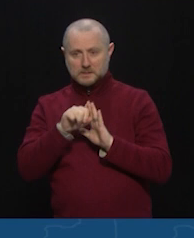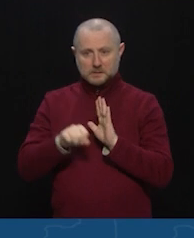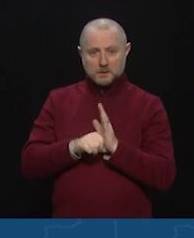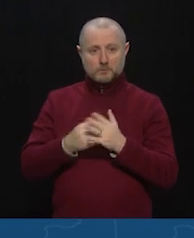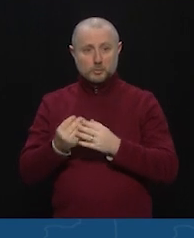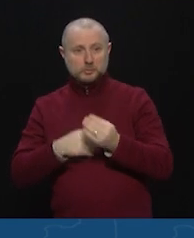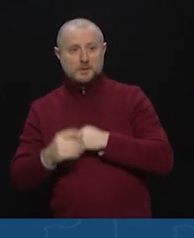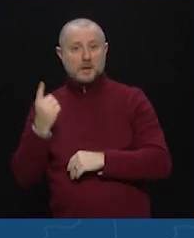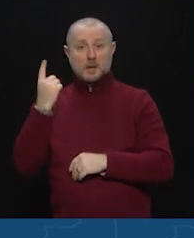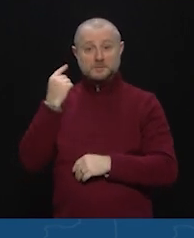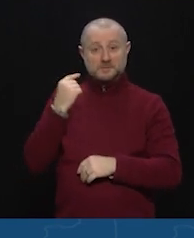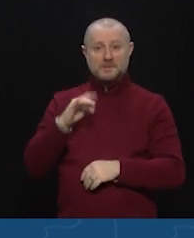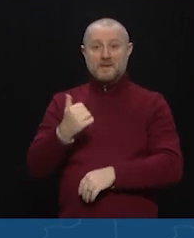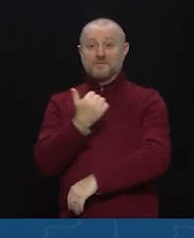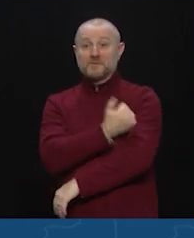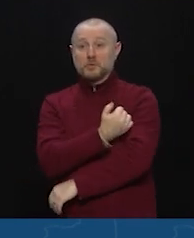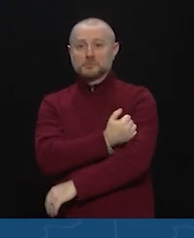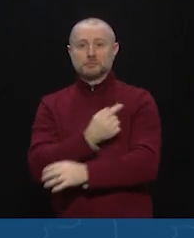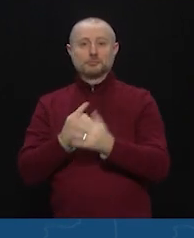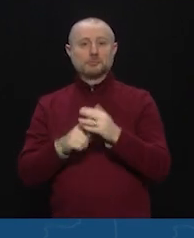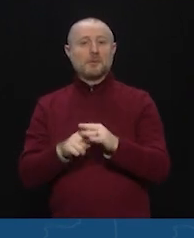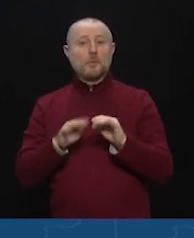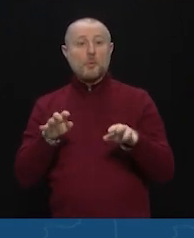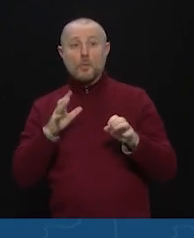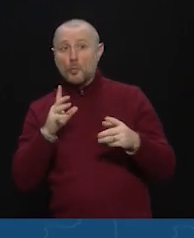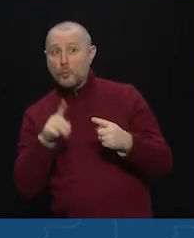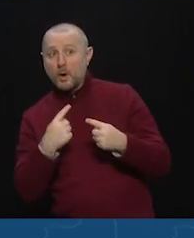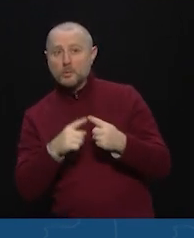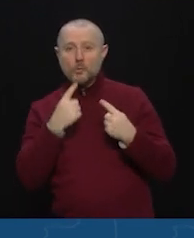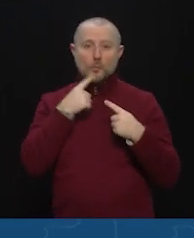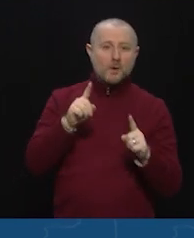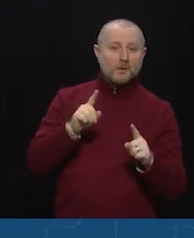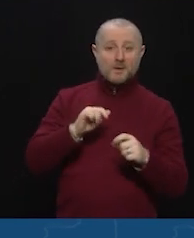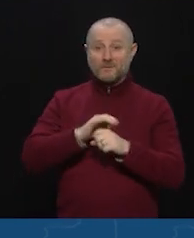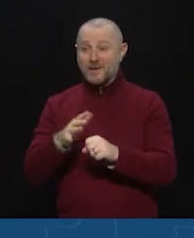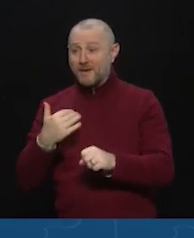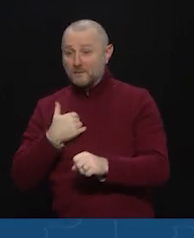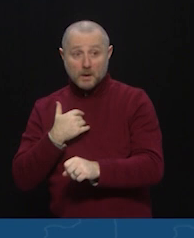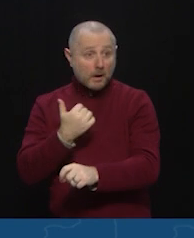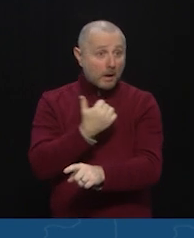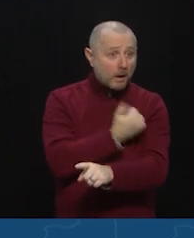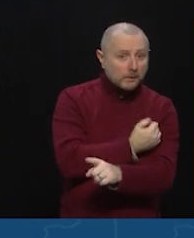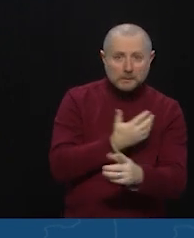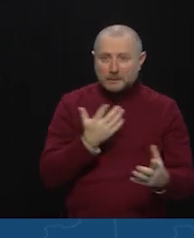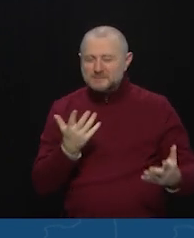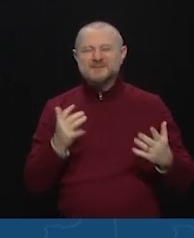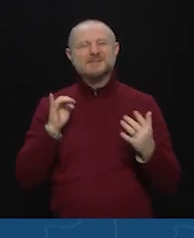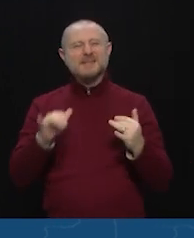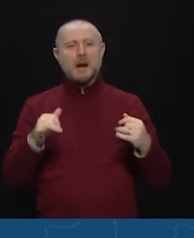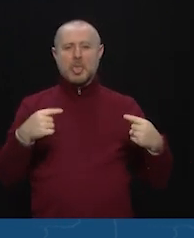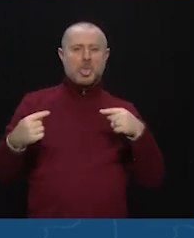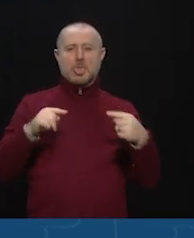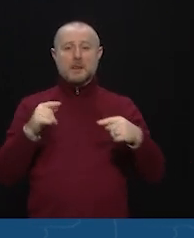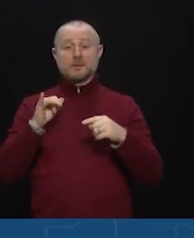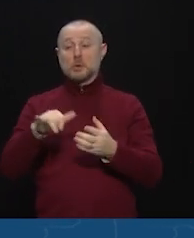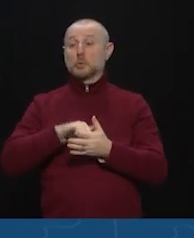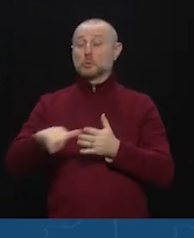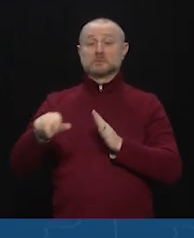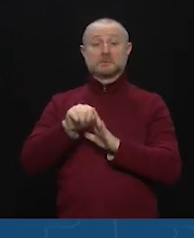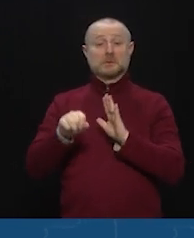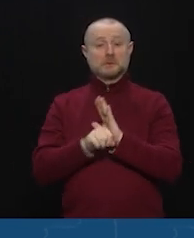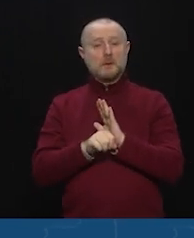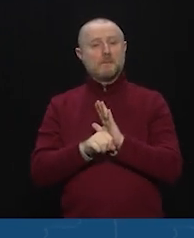but the question was, would they actually work? Would they be enough? Restrictions were in place both in New York State and across the